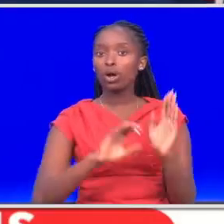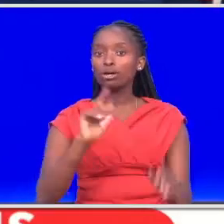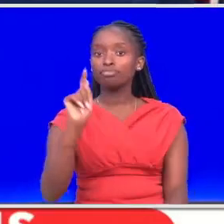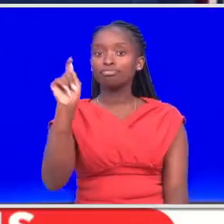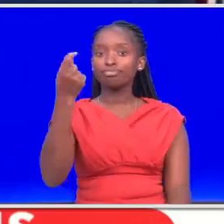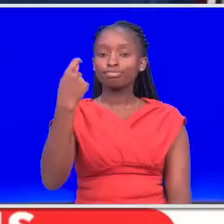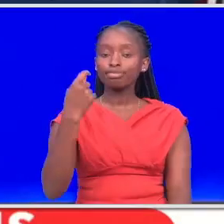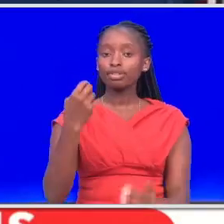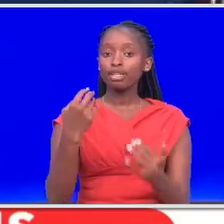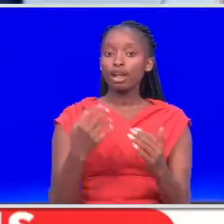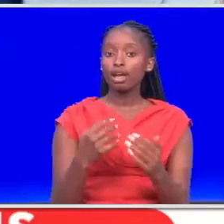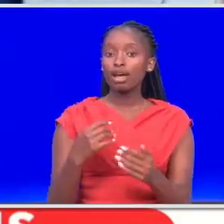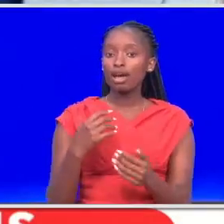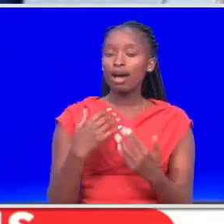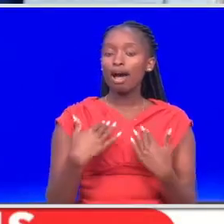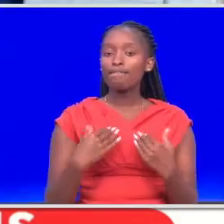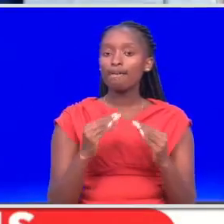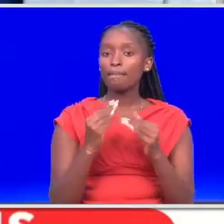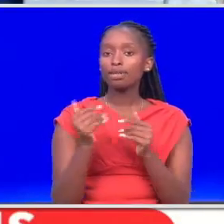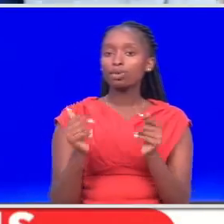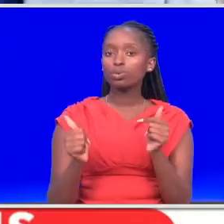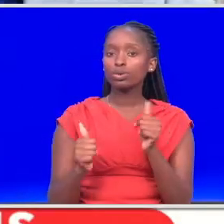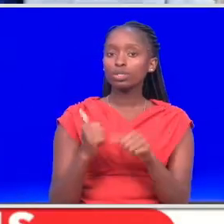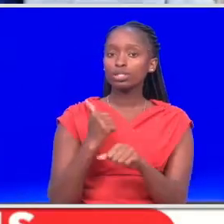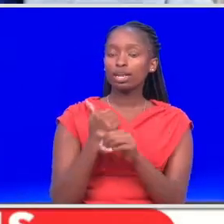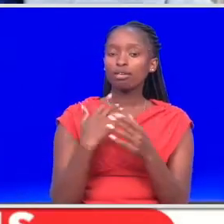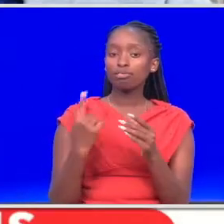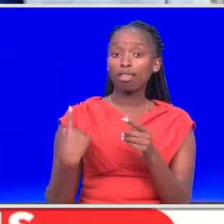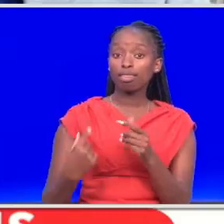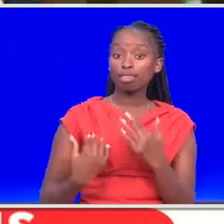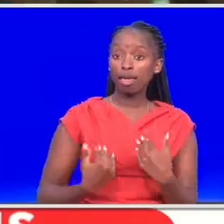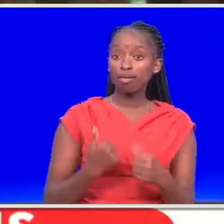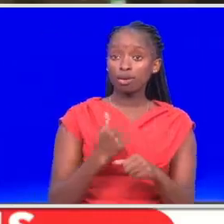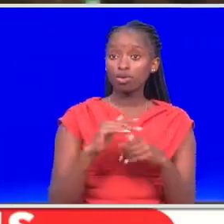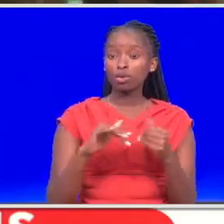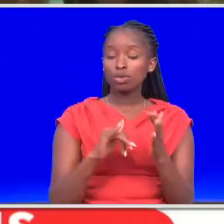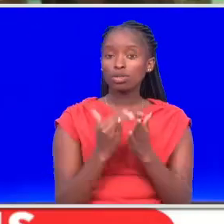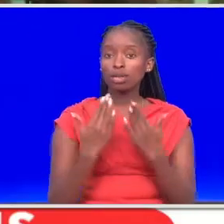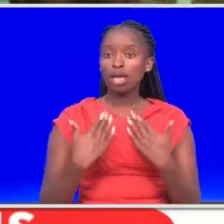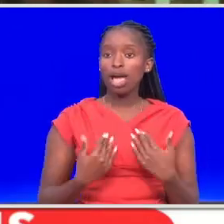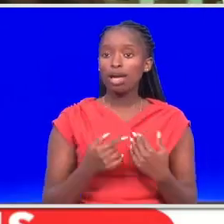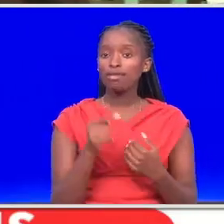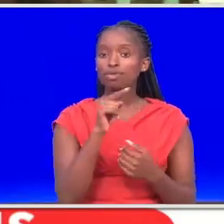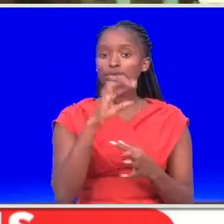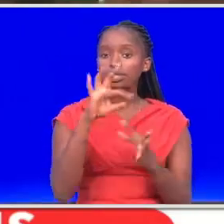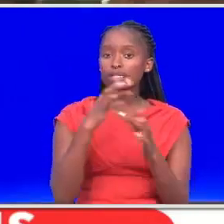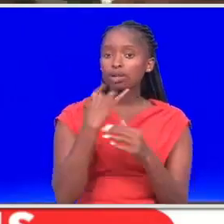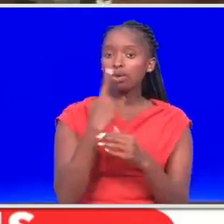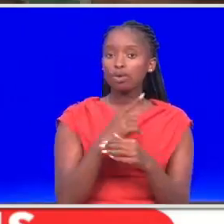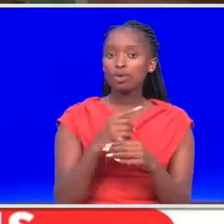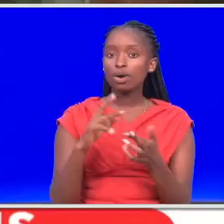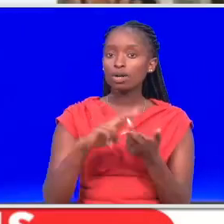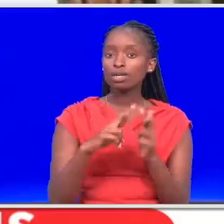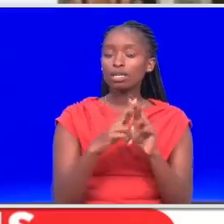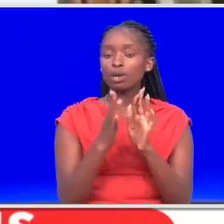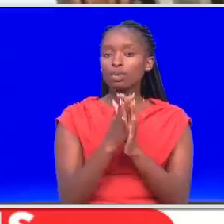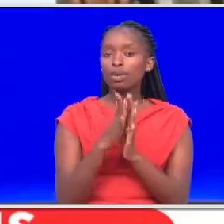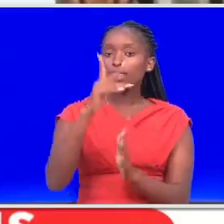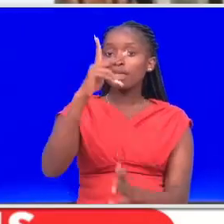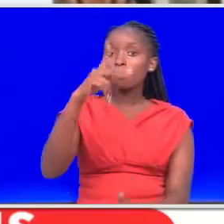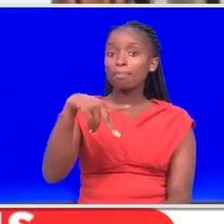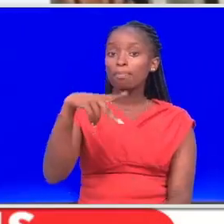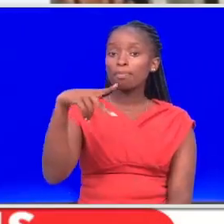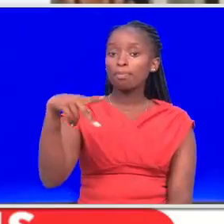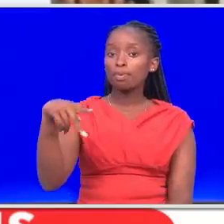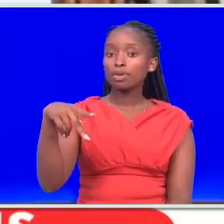Governors Education Committee firmly objected the recommendations, particularly those related to pre-primary education. They